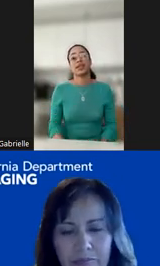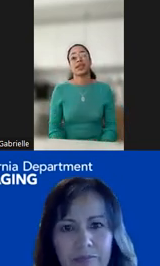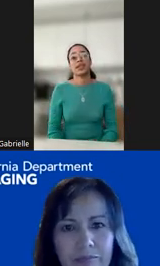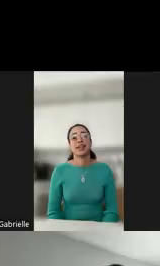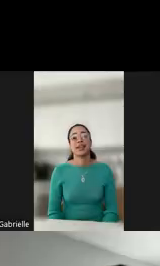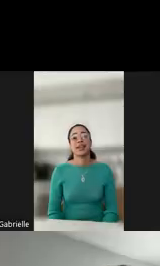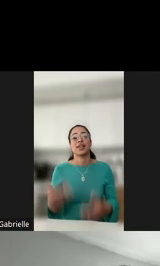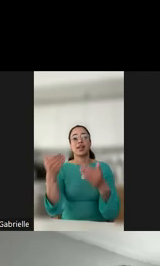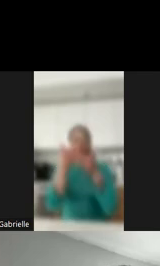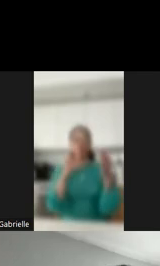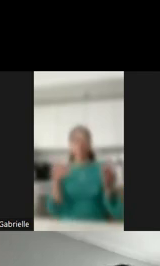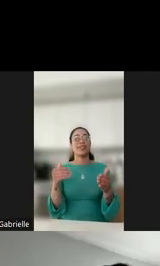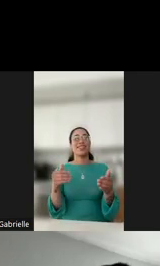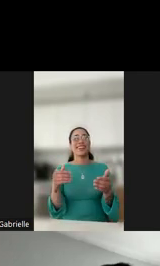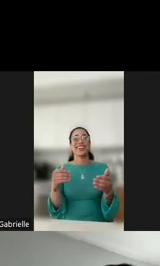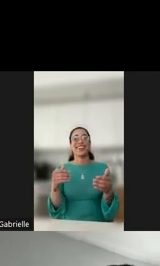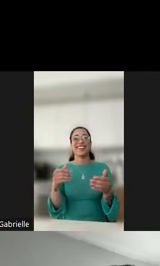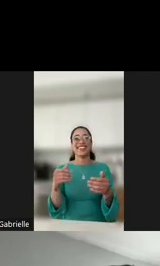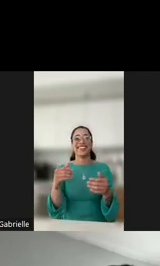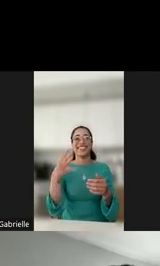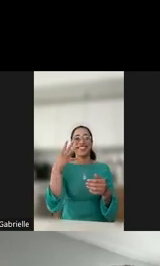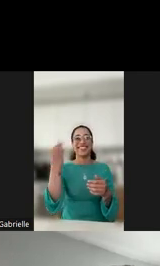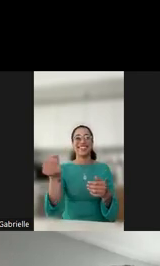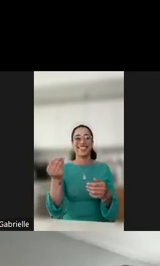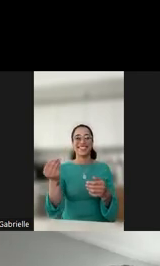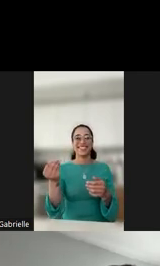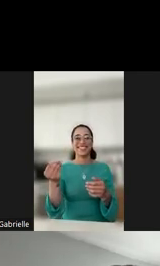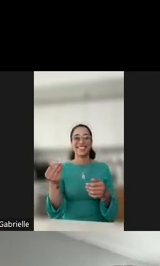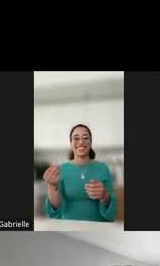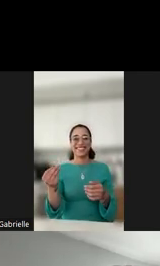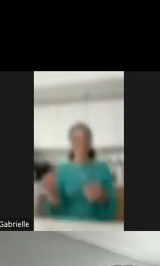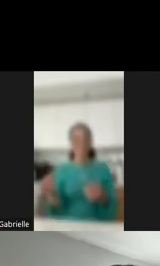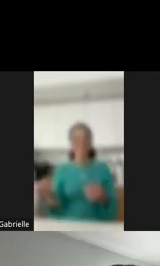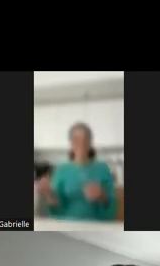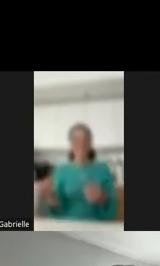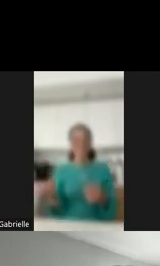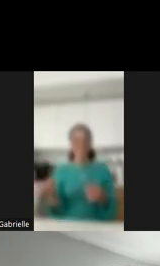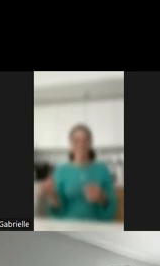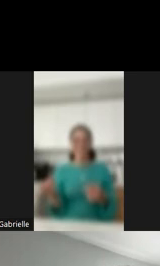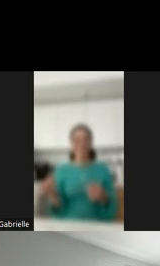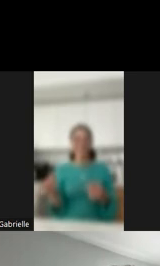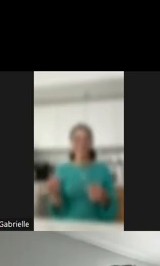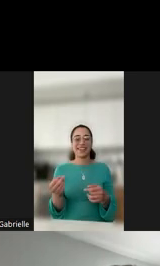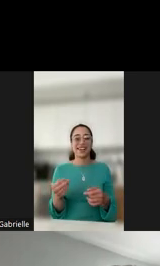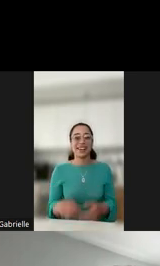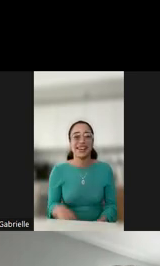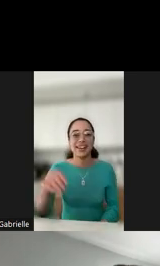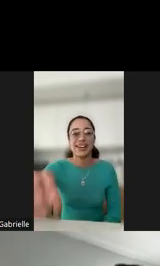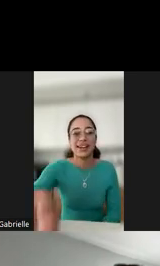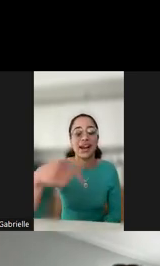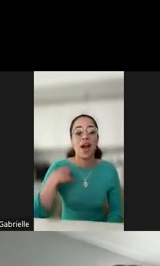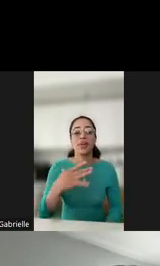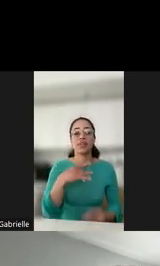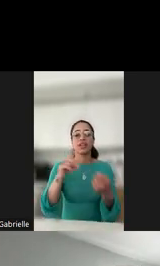before going to the Zhongxue program, the Zhongxue program is the focus program for today. But before going to that, I would like to give a